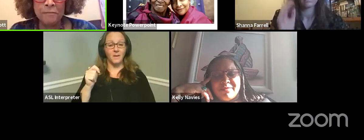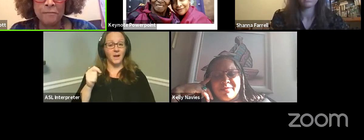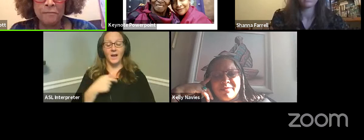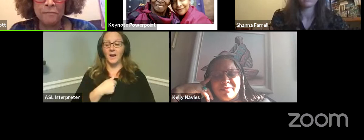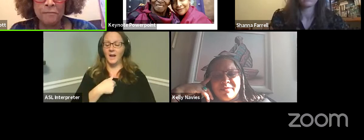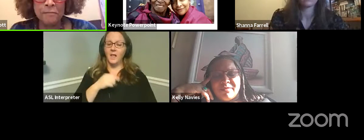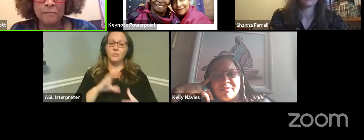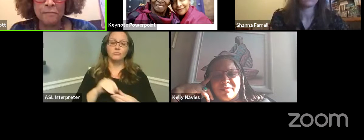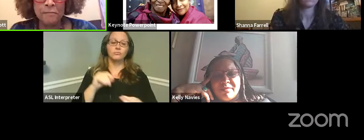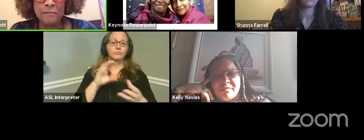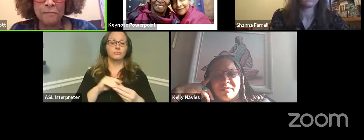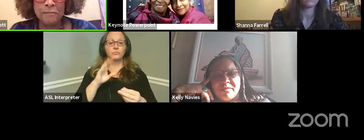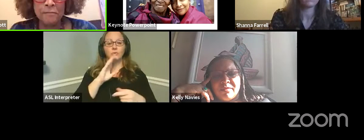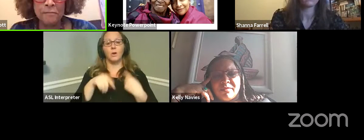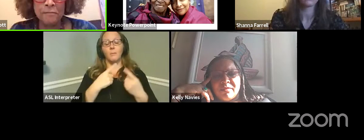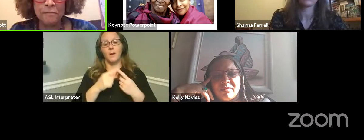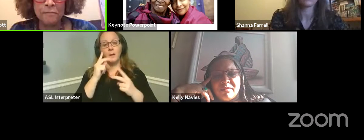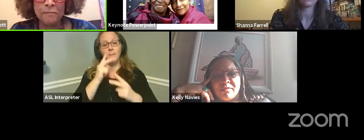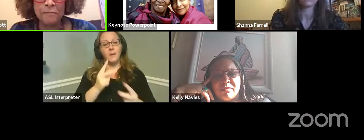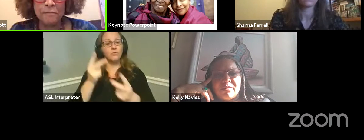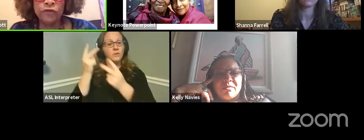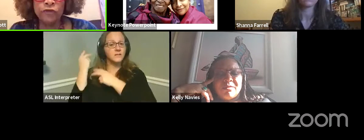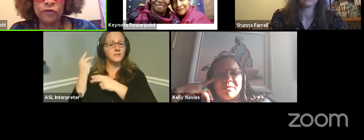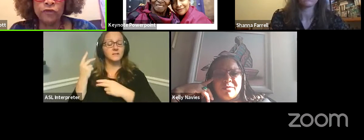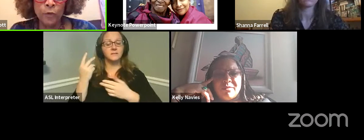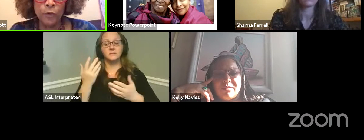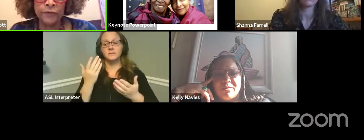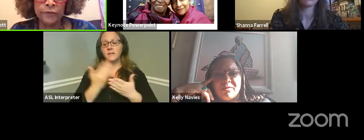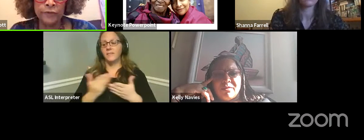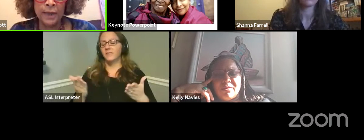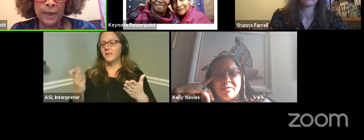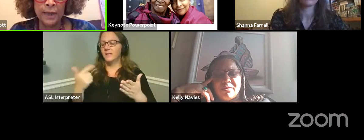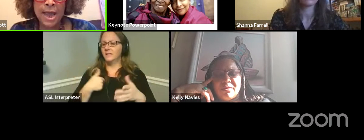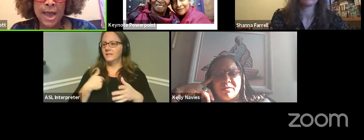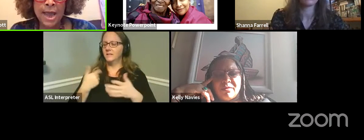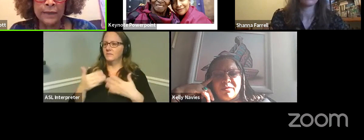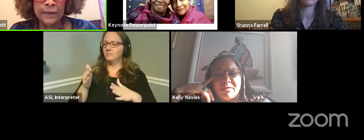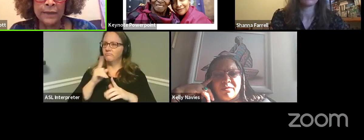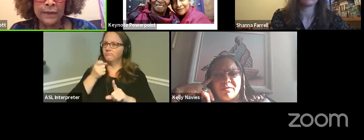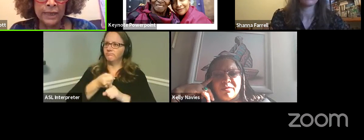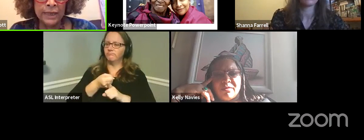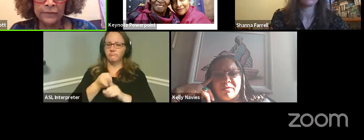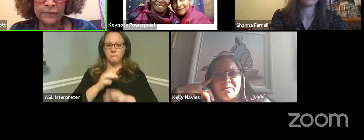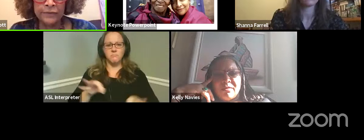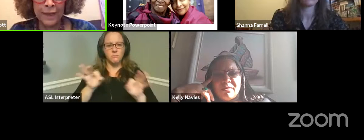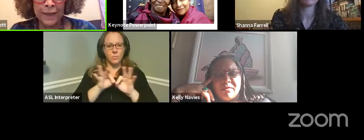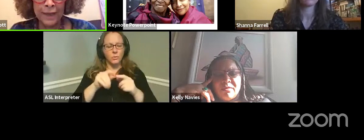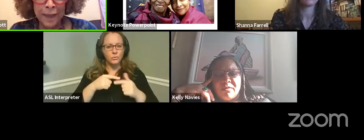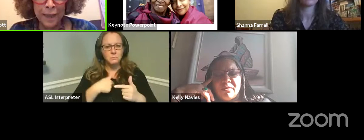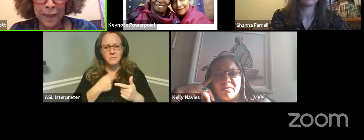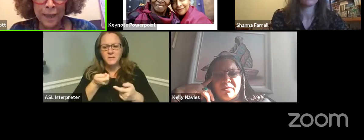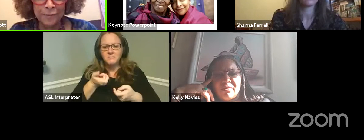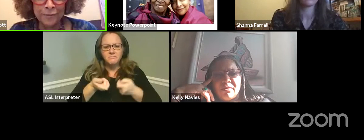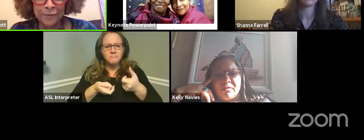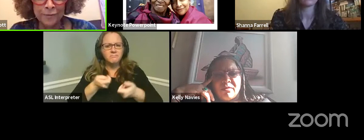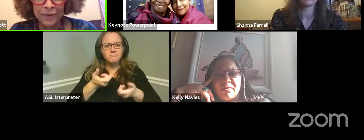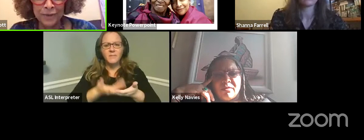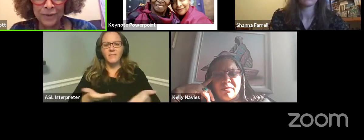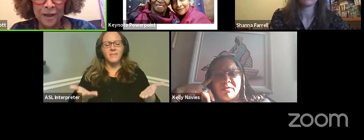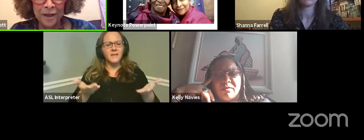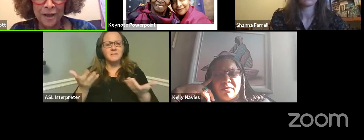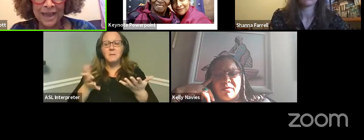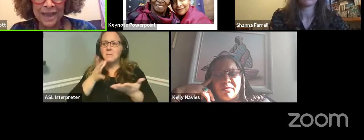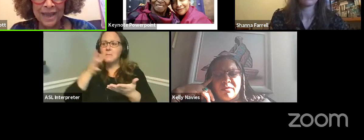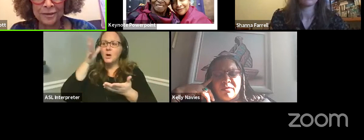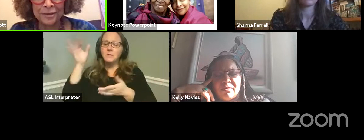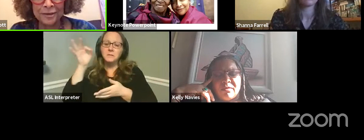back memories of things that were so important to me, and snippets of stuff that my